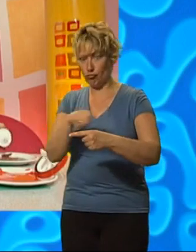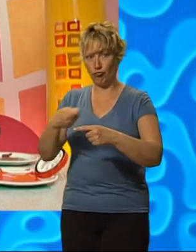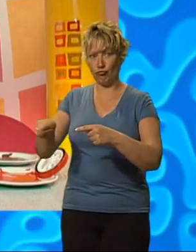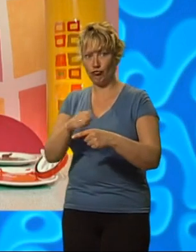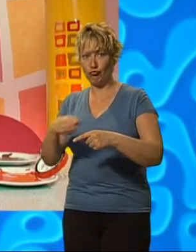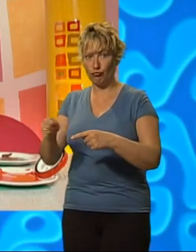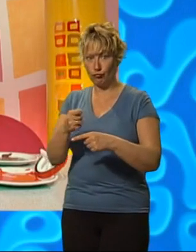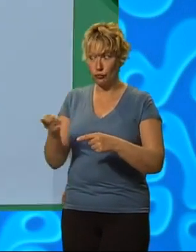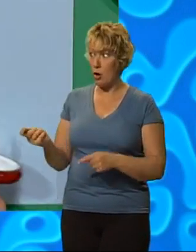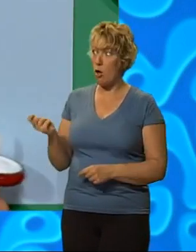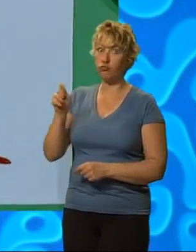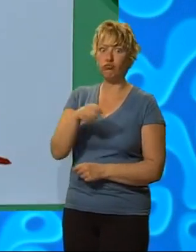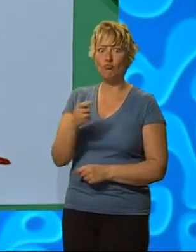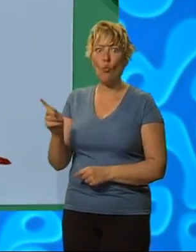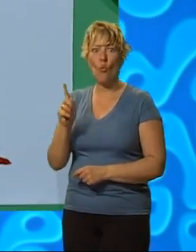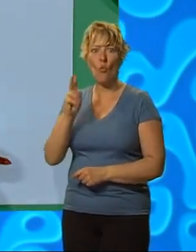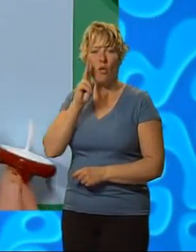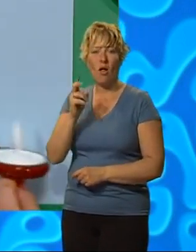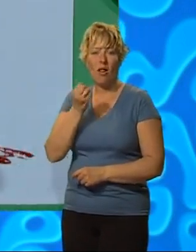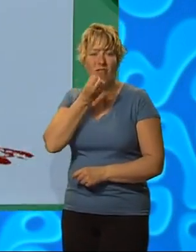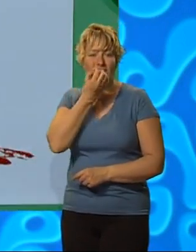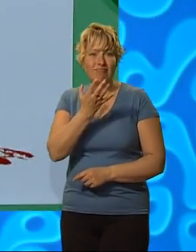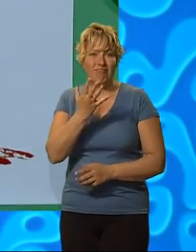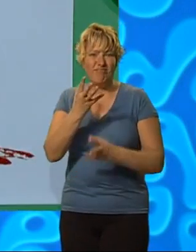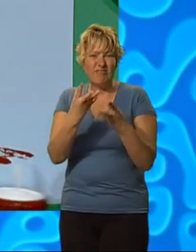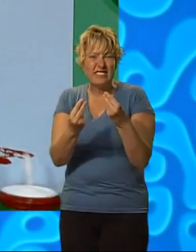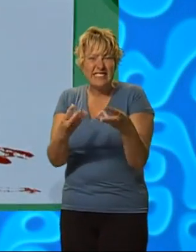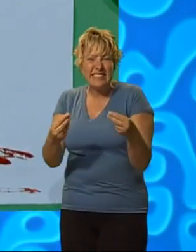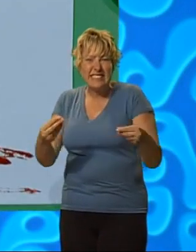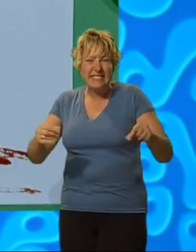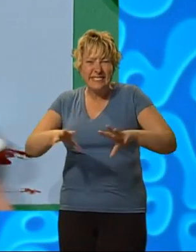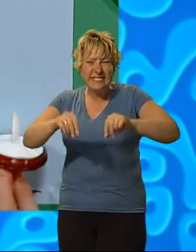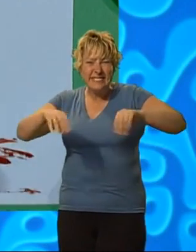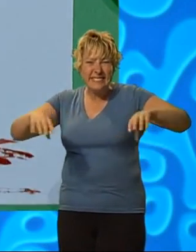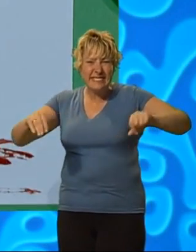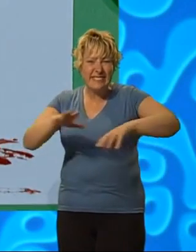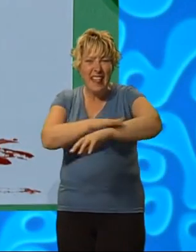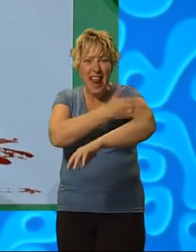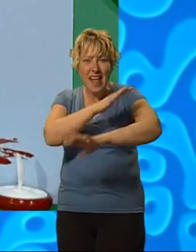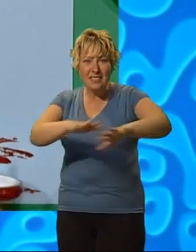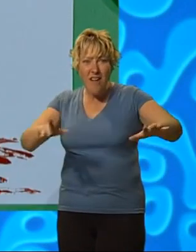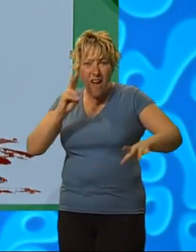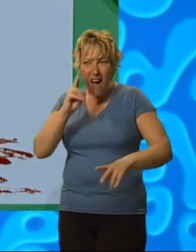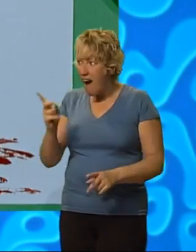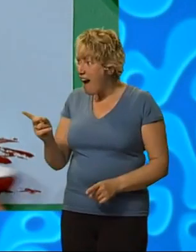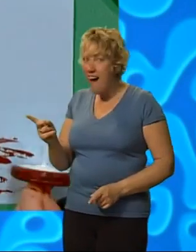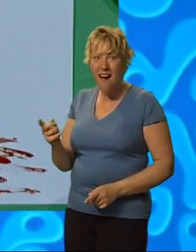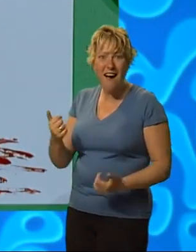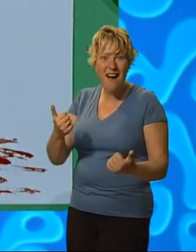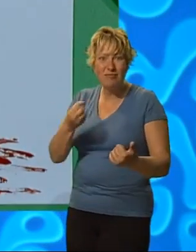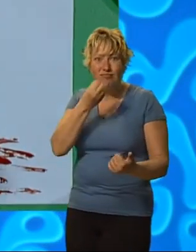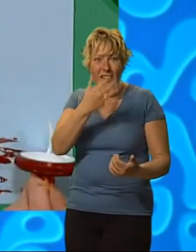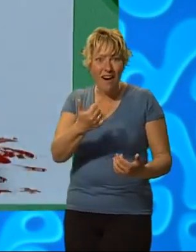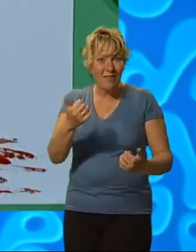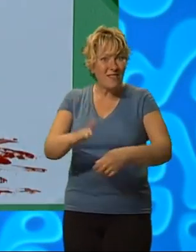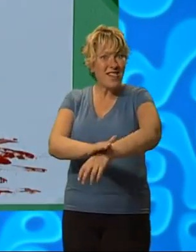makes a lovely muddy field. Look at that. Whoa! Isn't that brilliant? Muddy